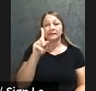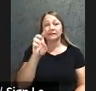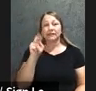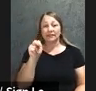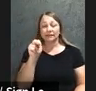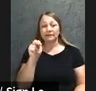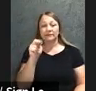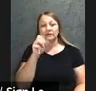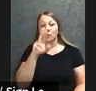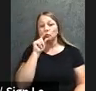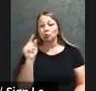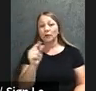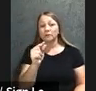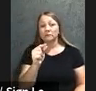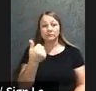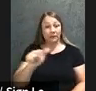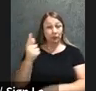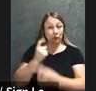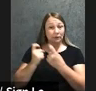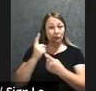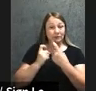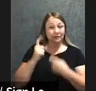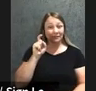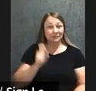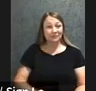anyone have any questions?